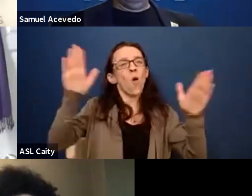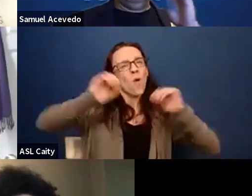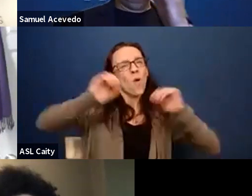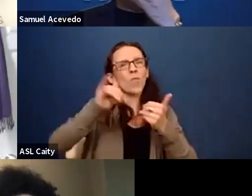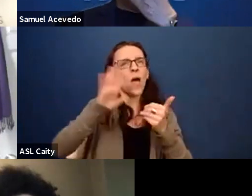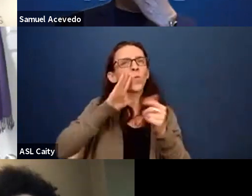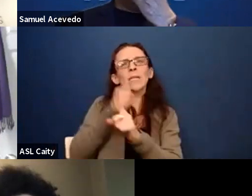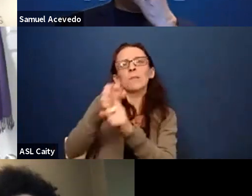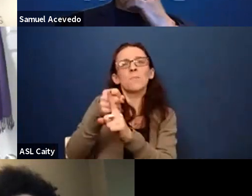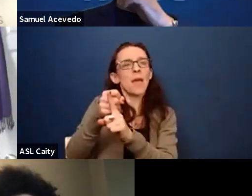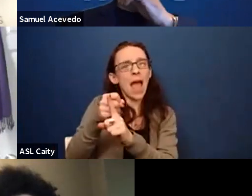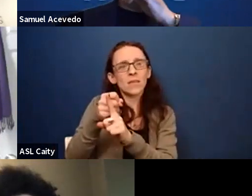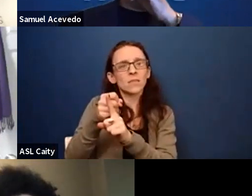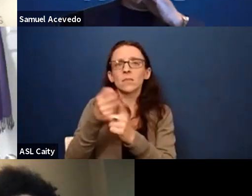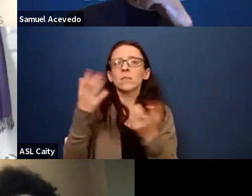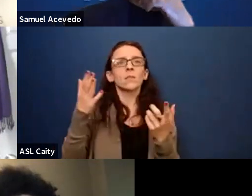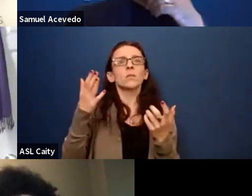impact residents in